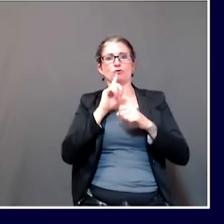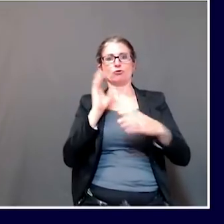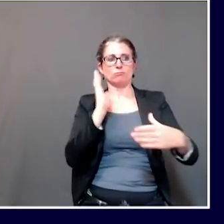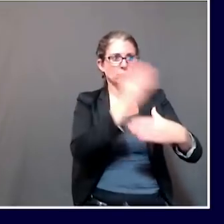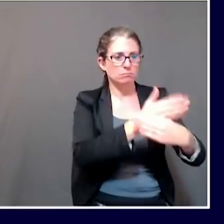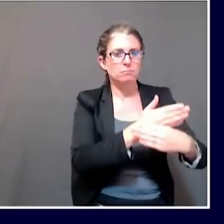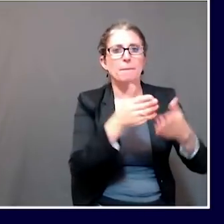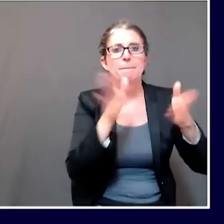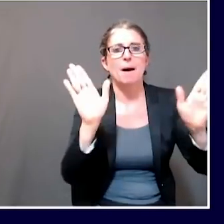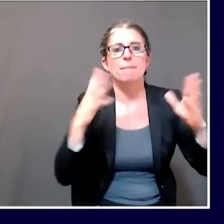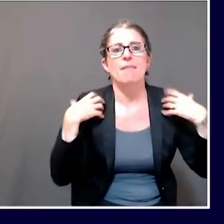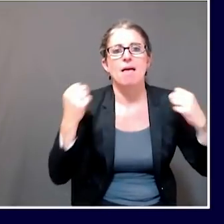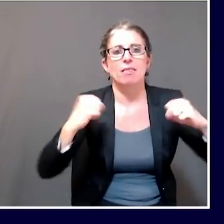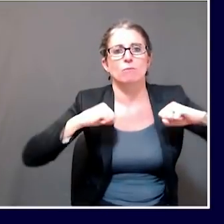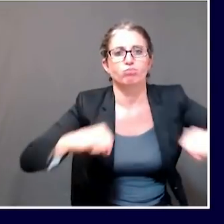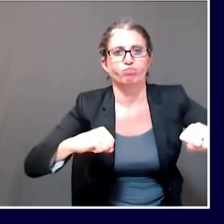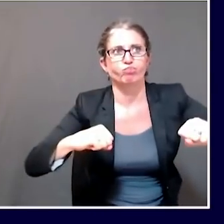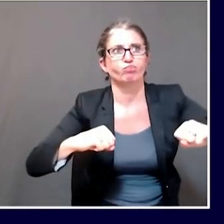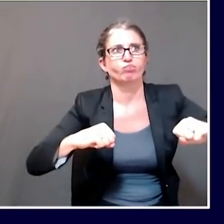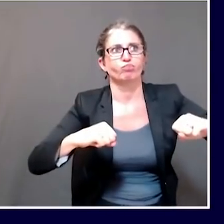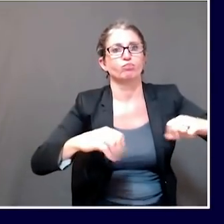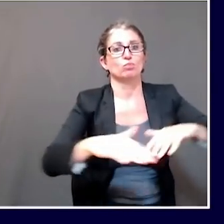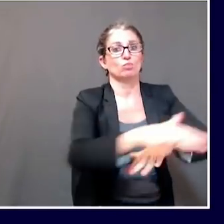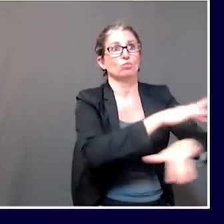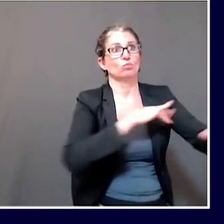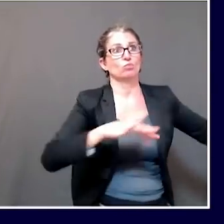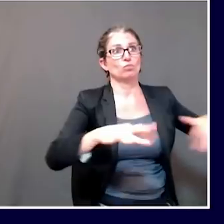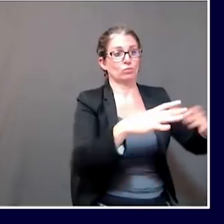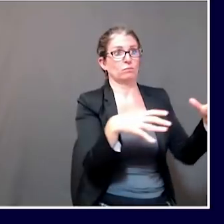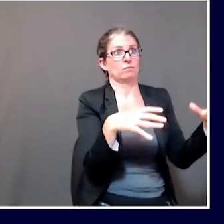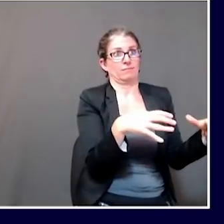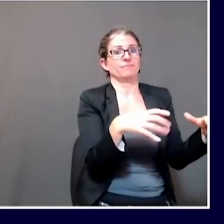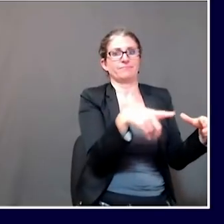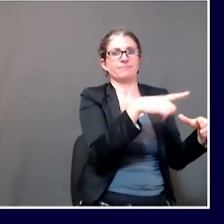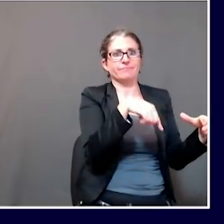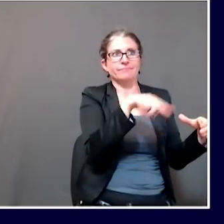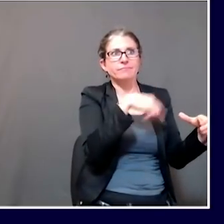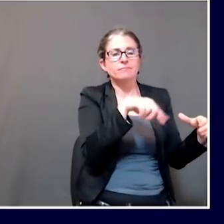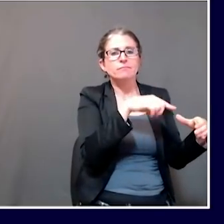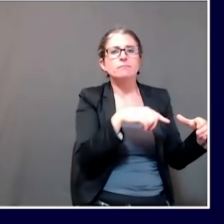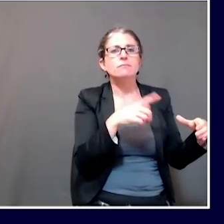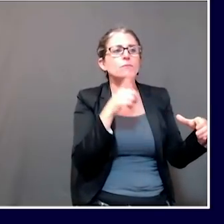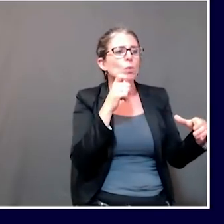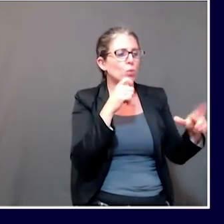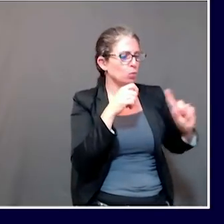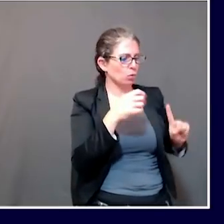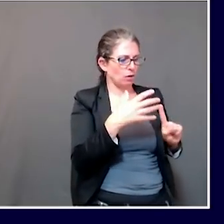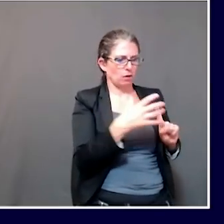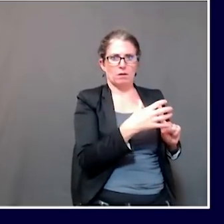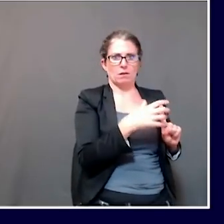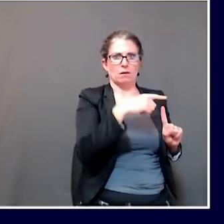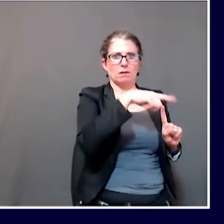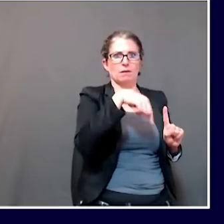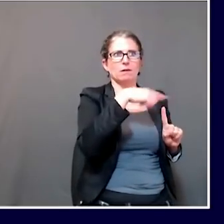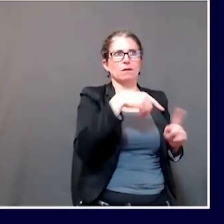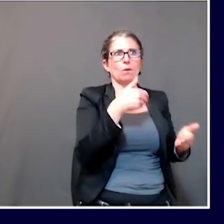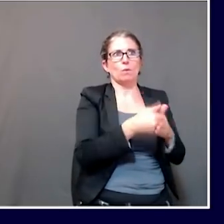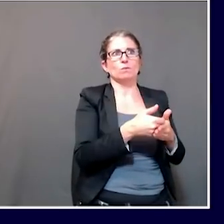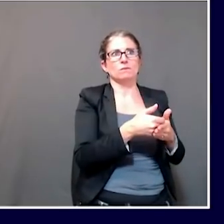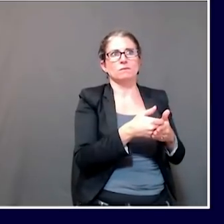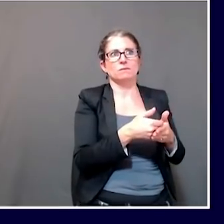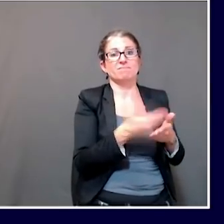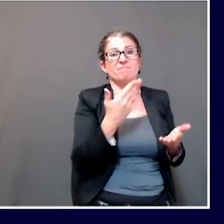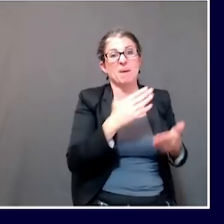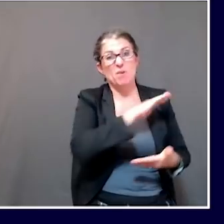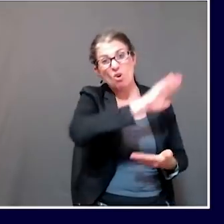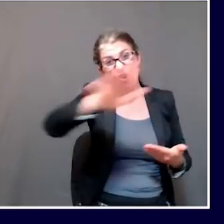level, determining who the child's close contacts were. In some cases, that may be an entire classroom. It may even be